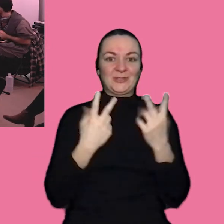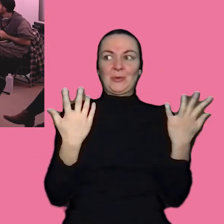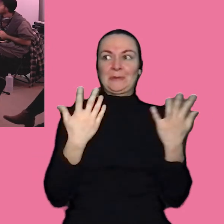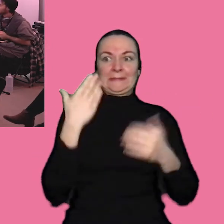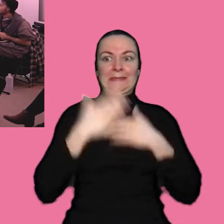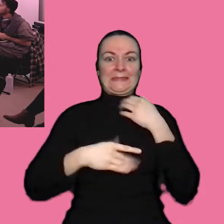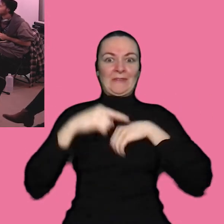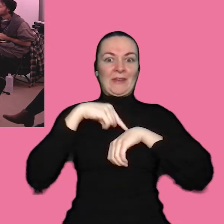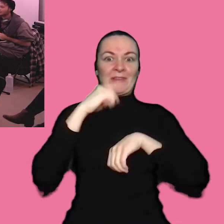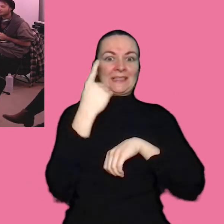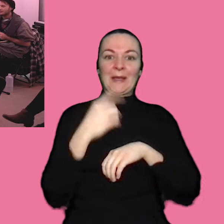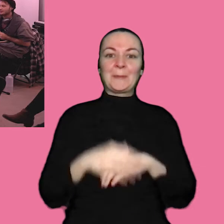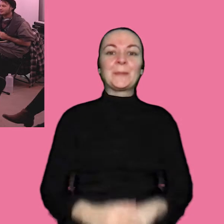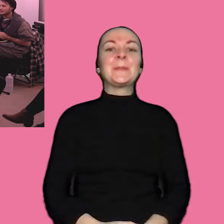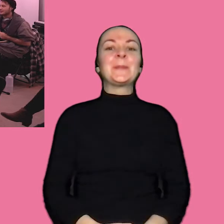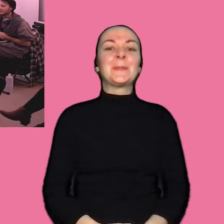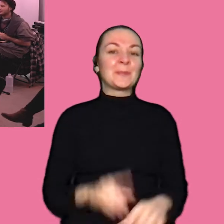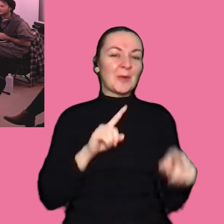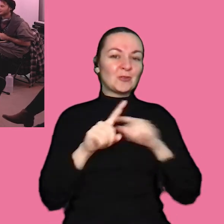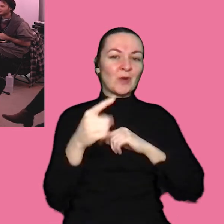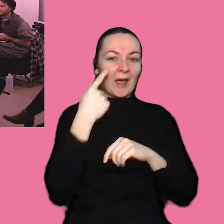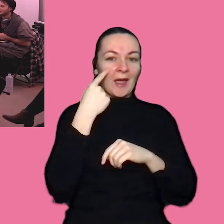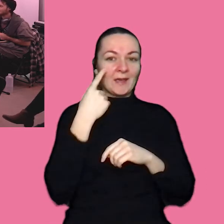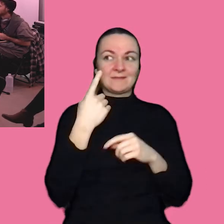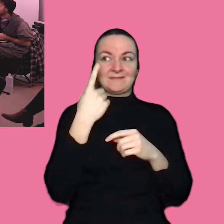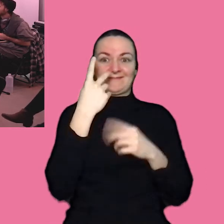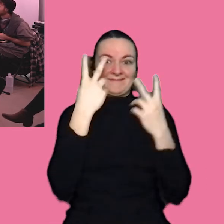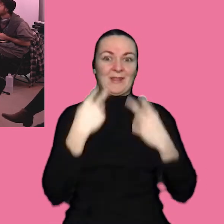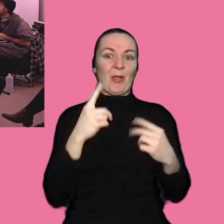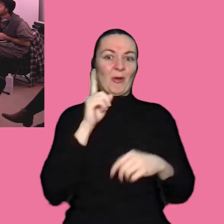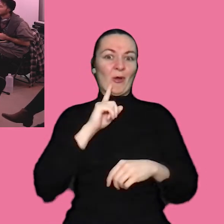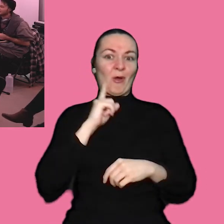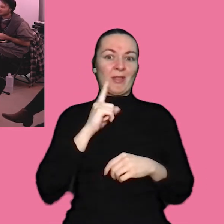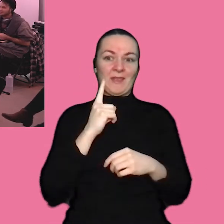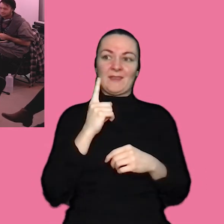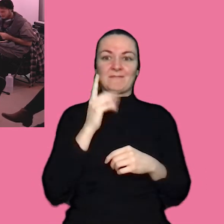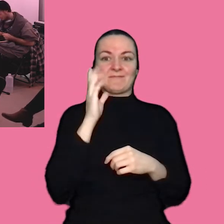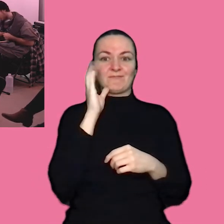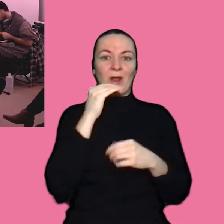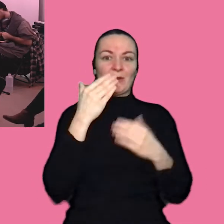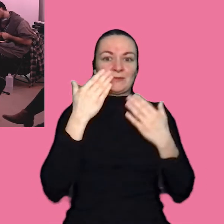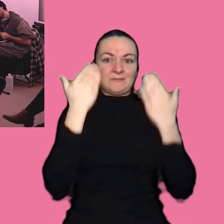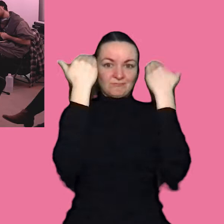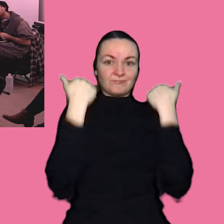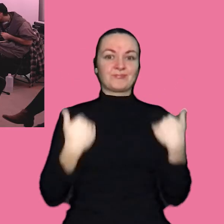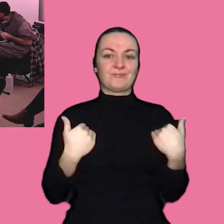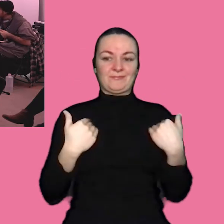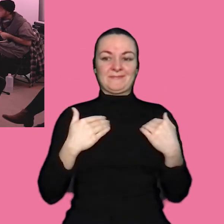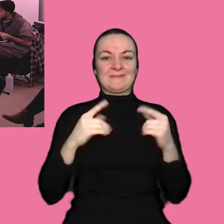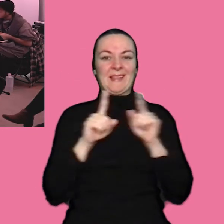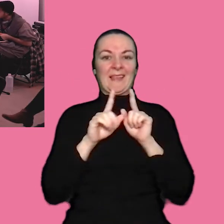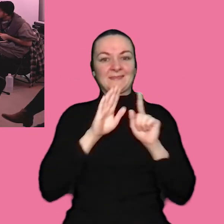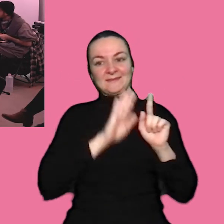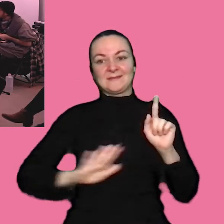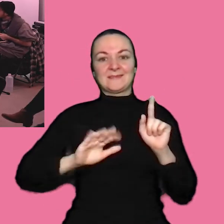Visual description. This is something I've never done in my life, so I'll try. I'll look very girly, long blonde hair, quite